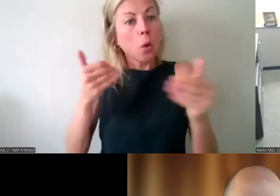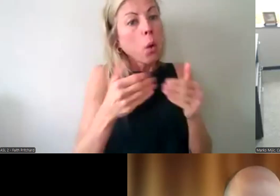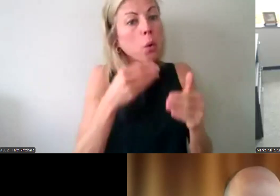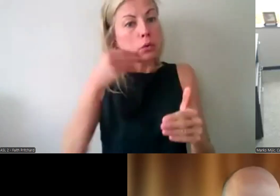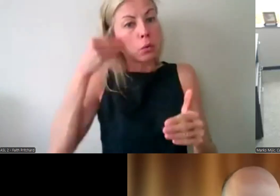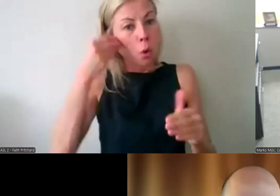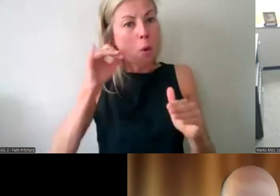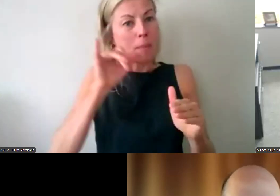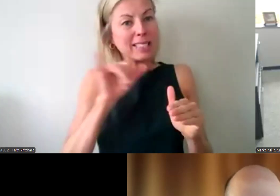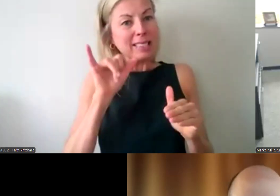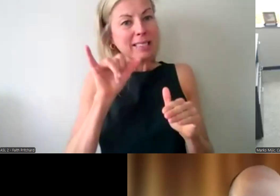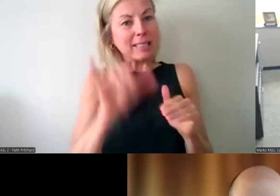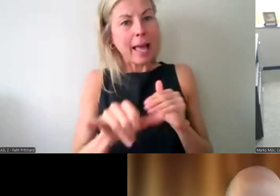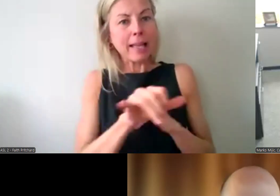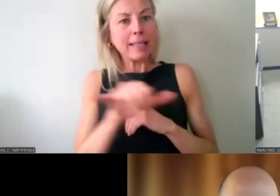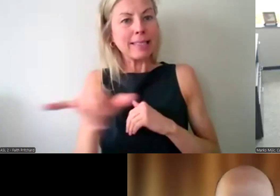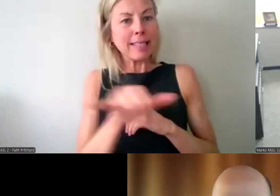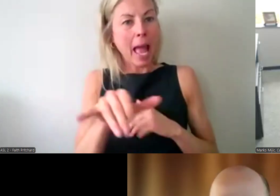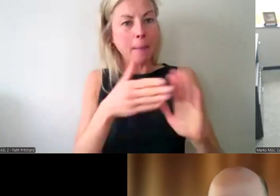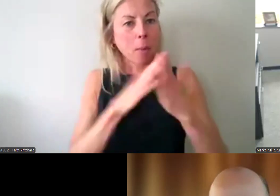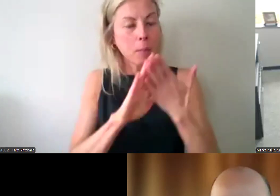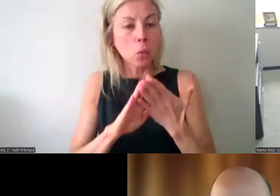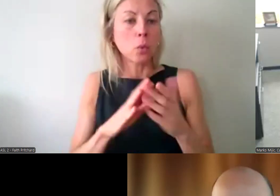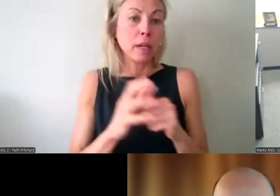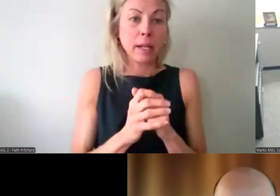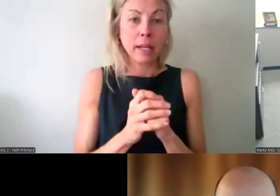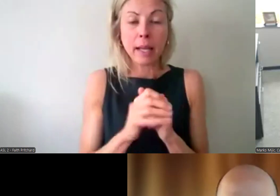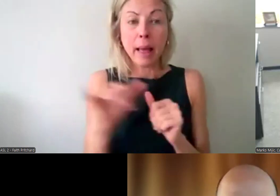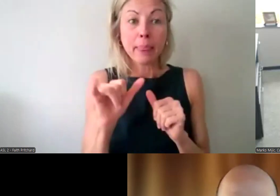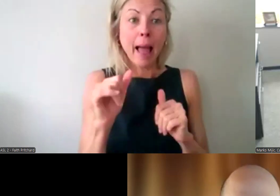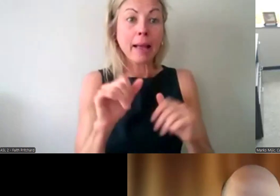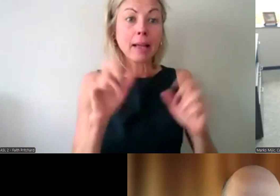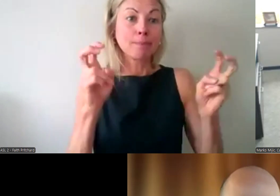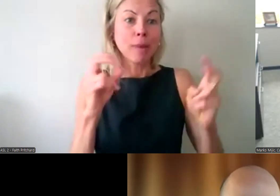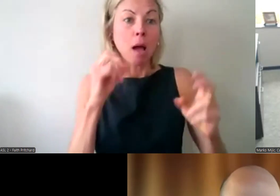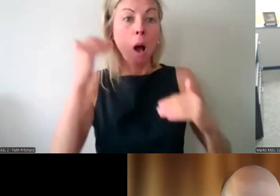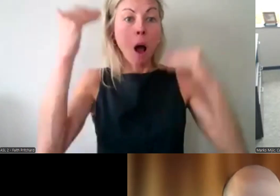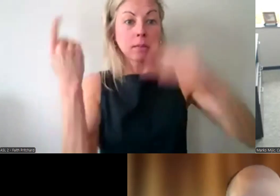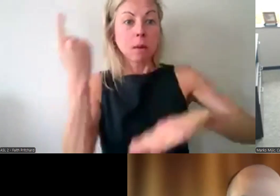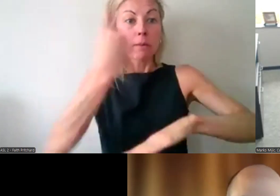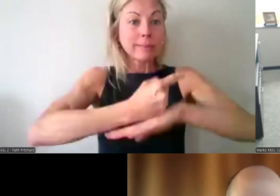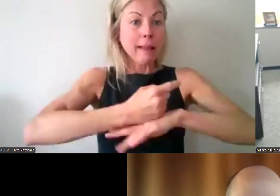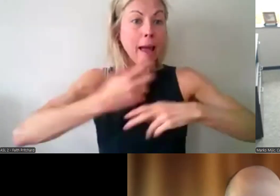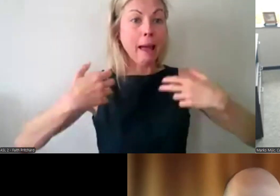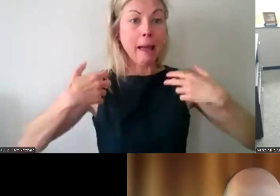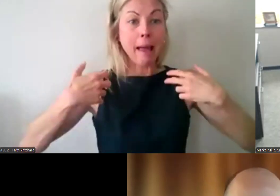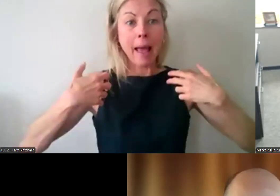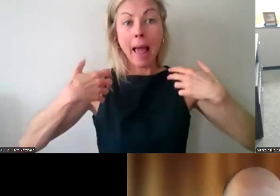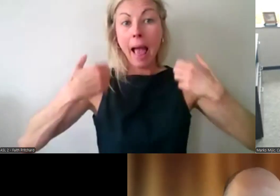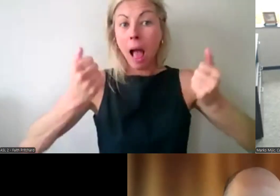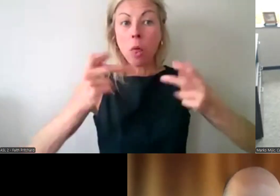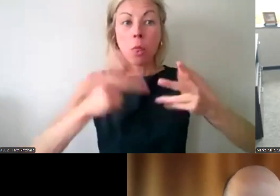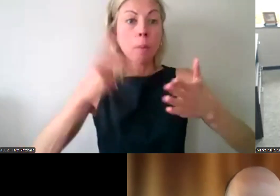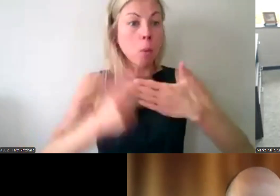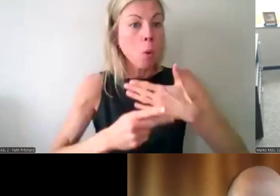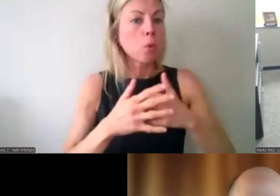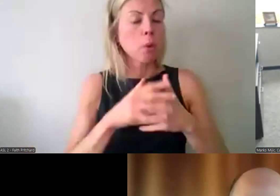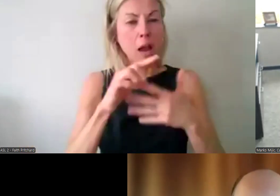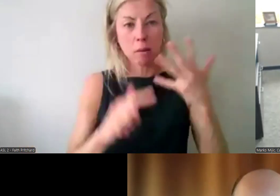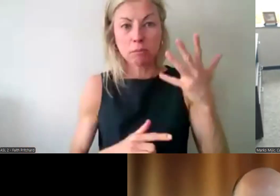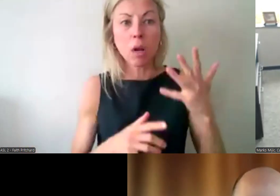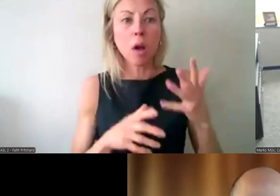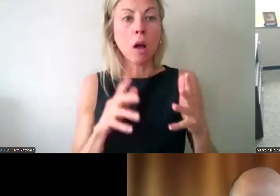need services in the community, like an adult day health or employment supports that are about, those are things that help